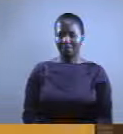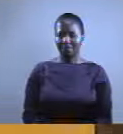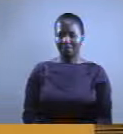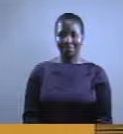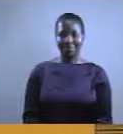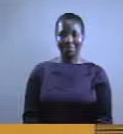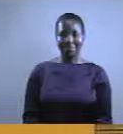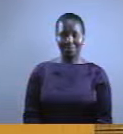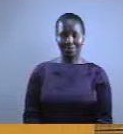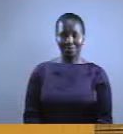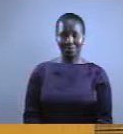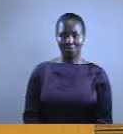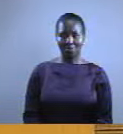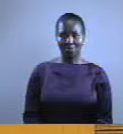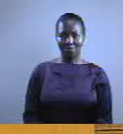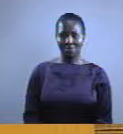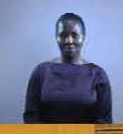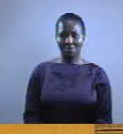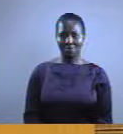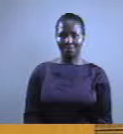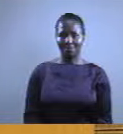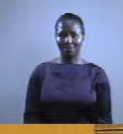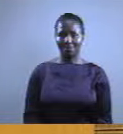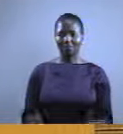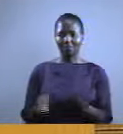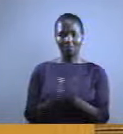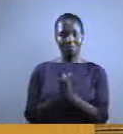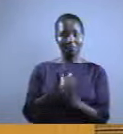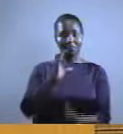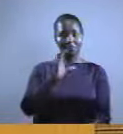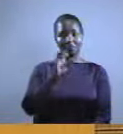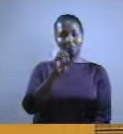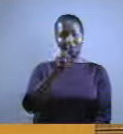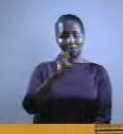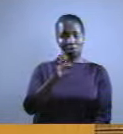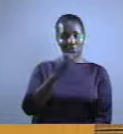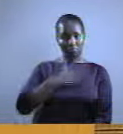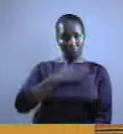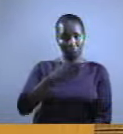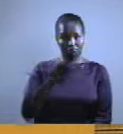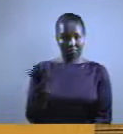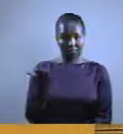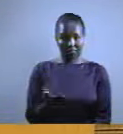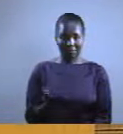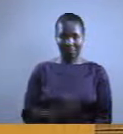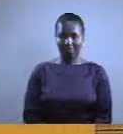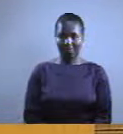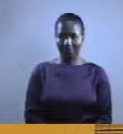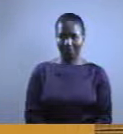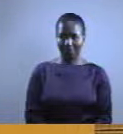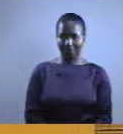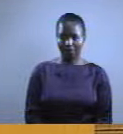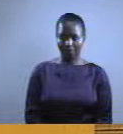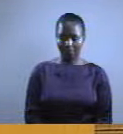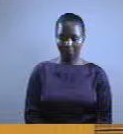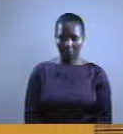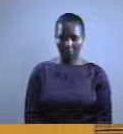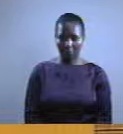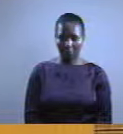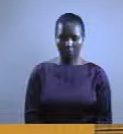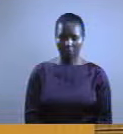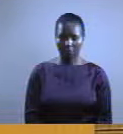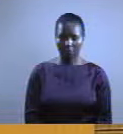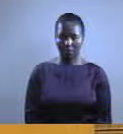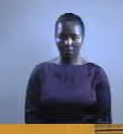very much. I believe that Cope would also like to make a declaration. Cope. Thank